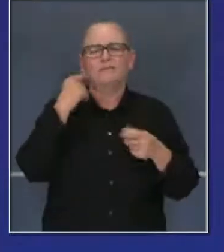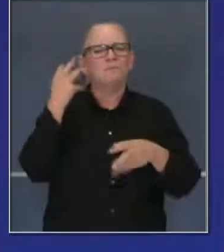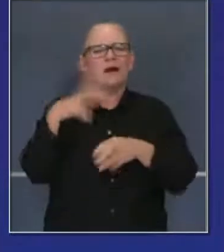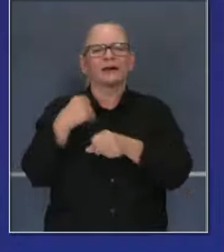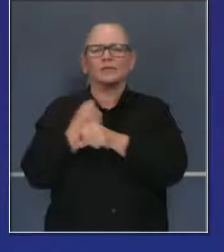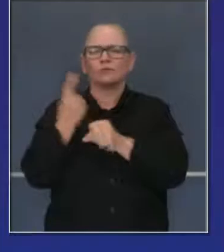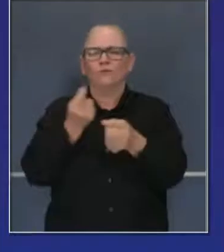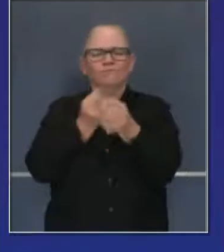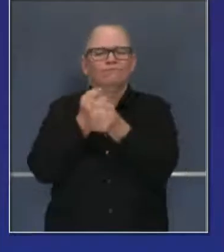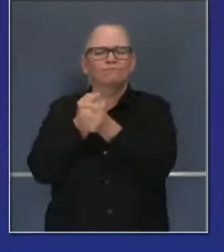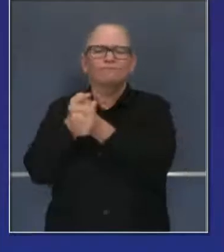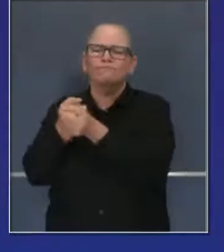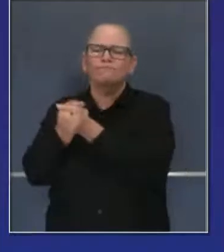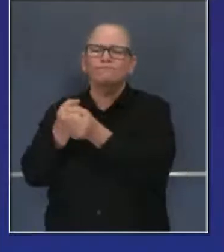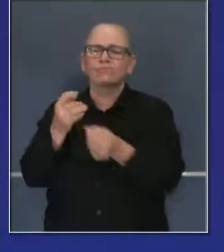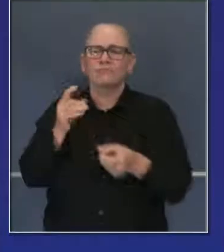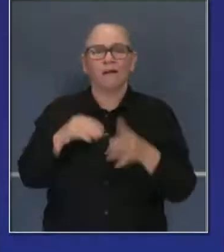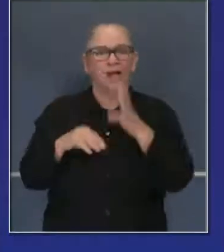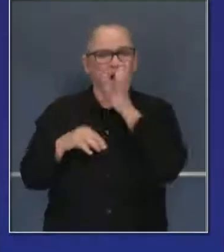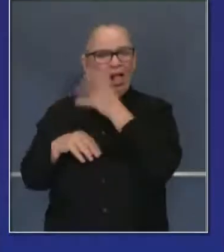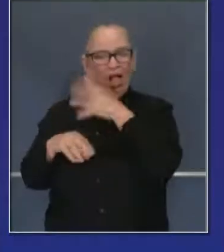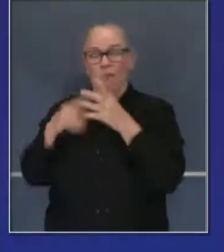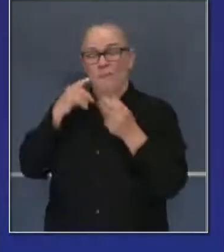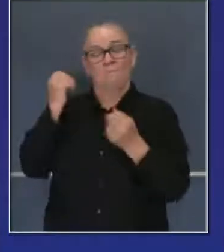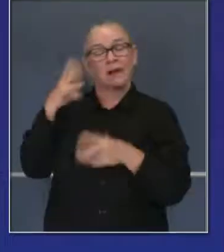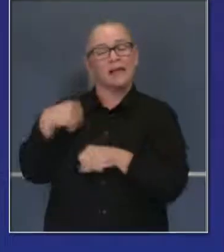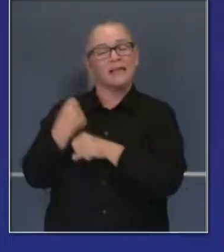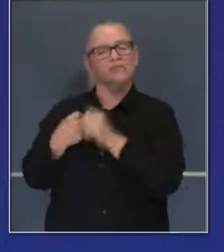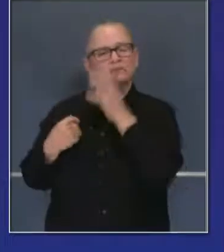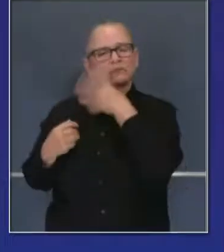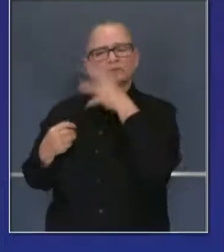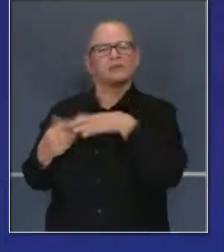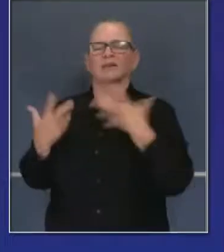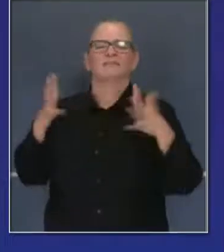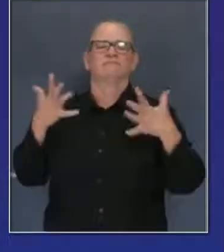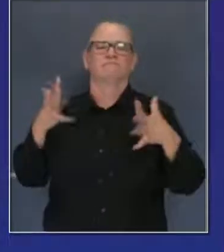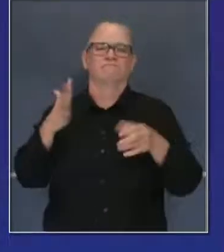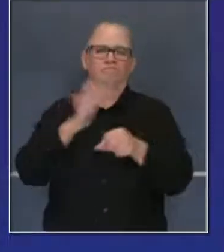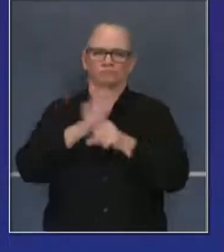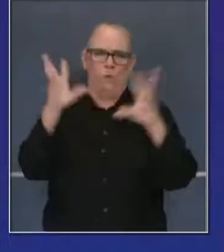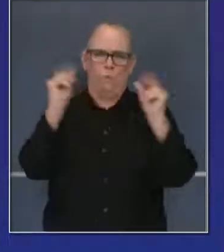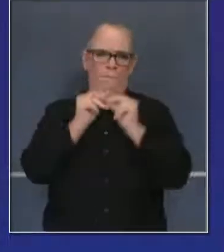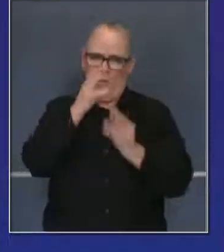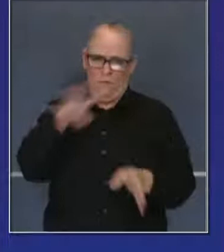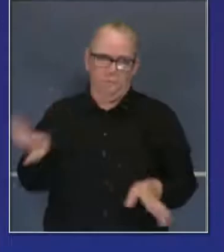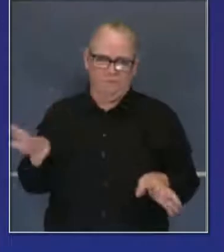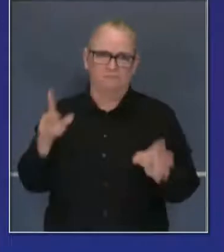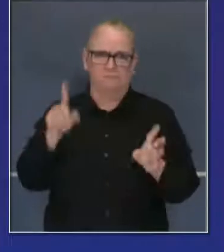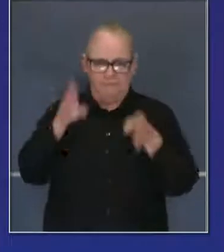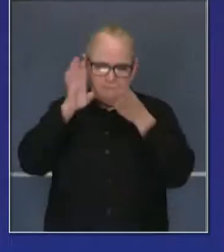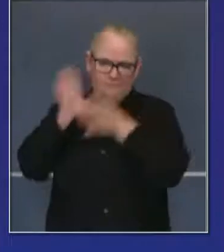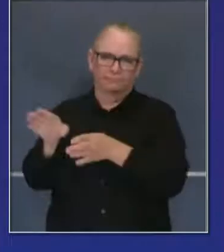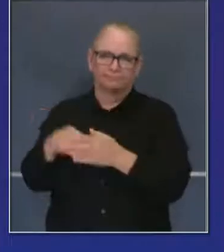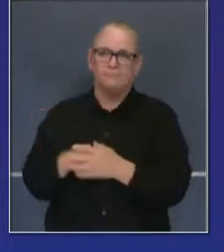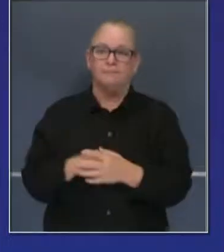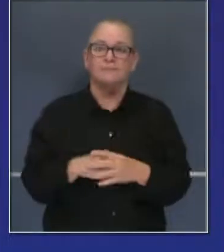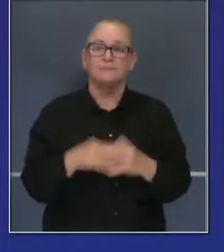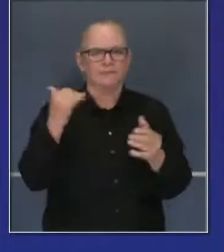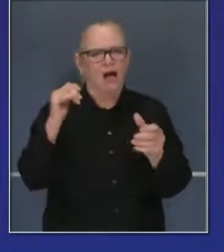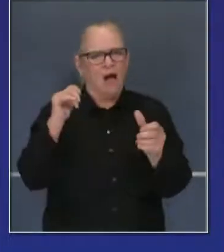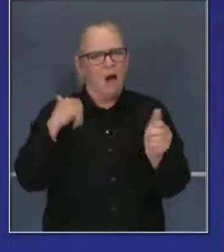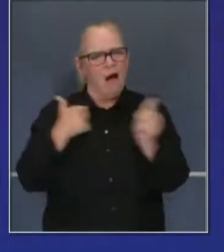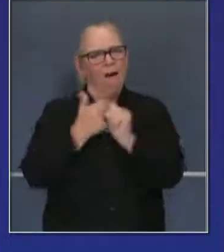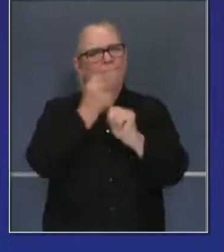focused as much as we would otherwise have liked on this issue. And so we are trying to make up for that, and we are trying to